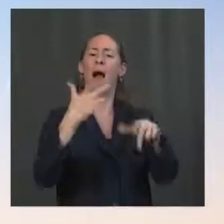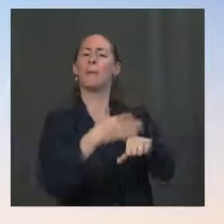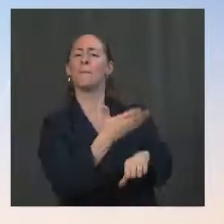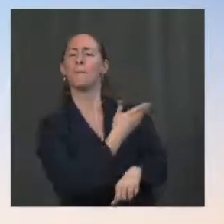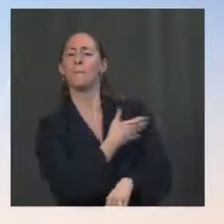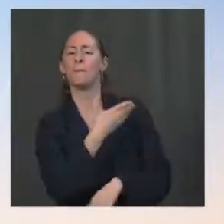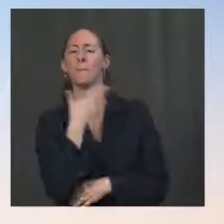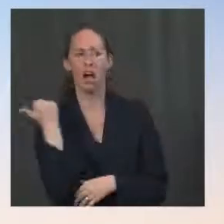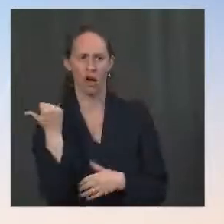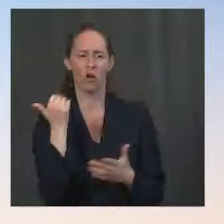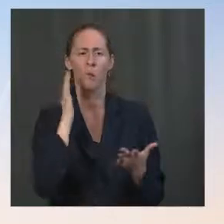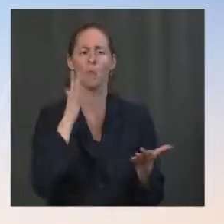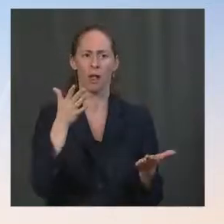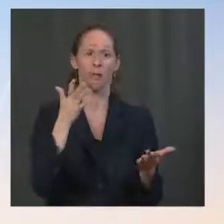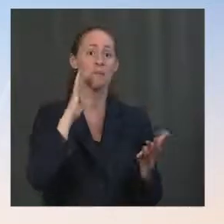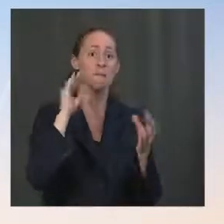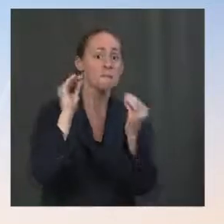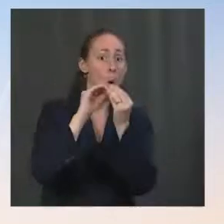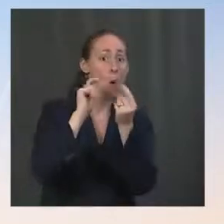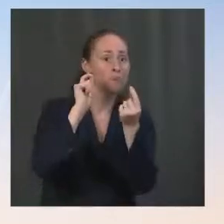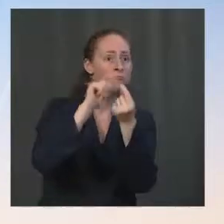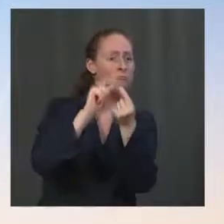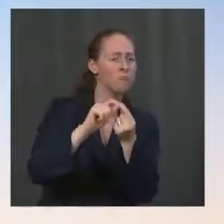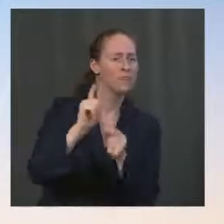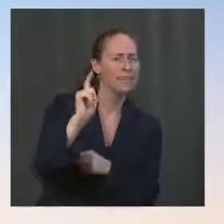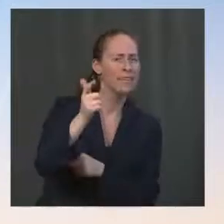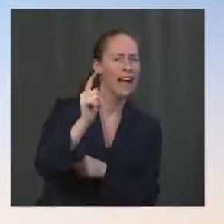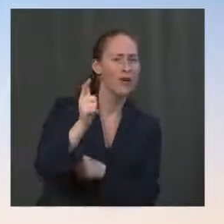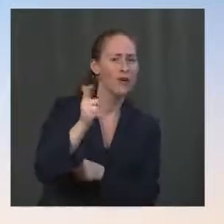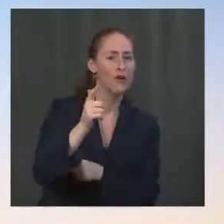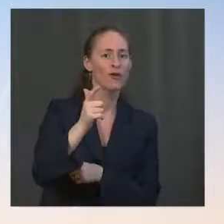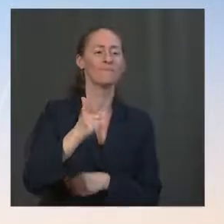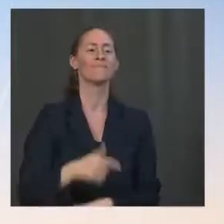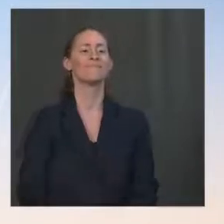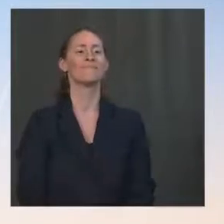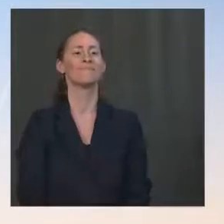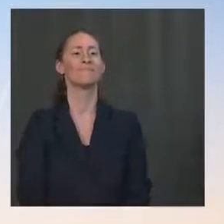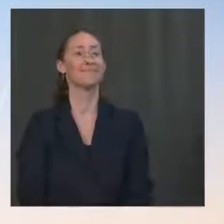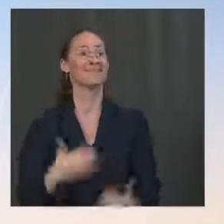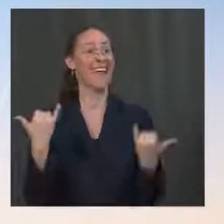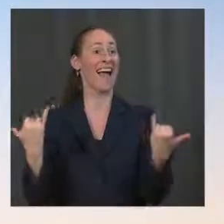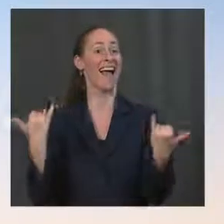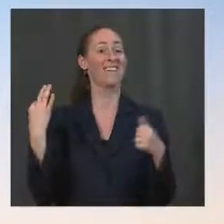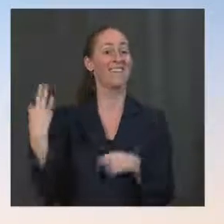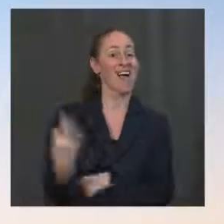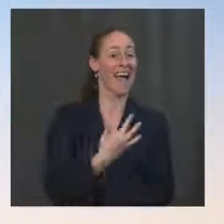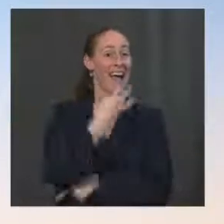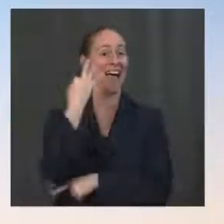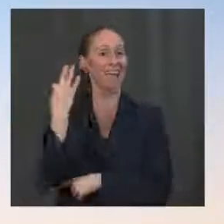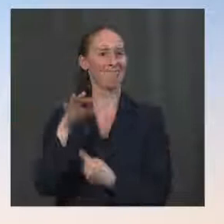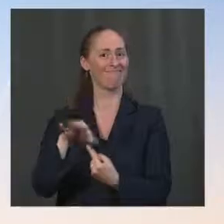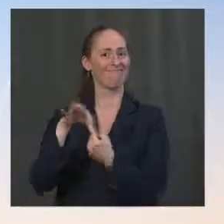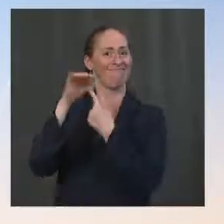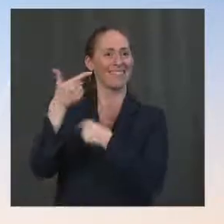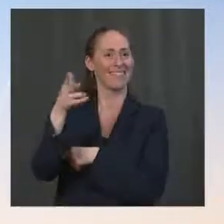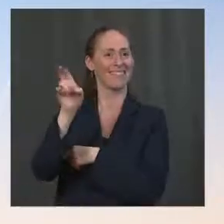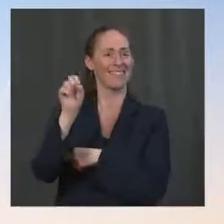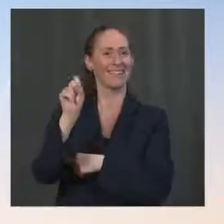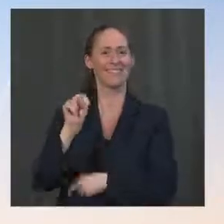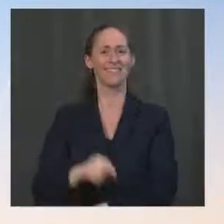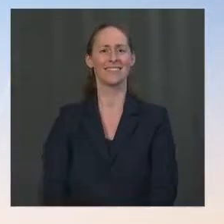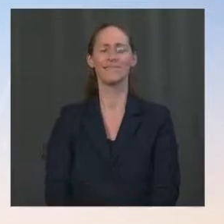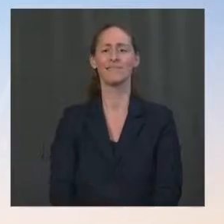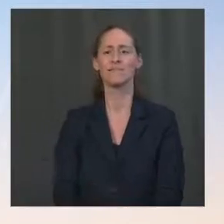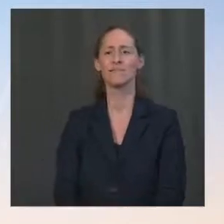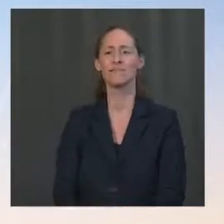to all of you. Go ahead. Thank you, Jen. Oh, it's our Friday guest. We'll get to him in a second. It's been a while. Go ahead. Thank you, Jen.